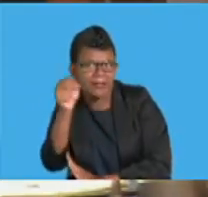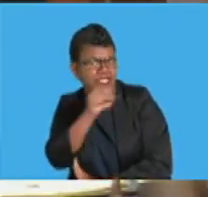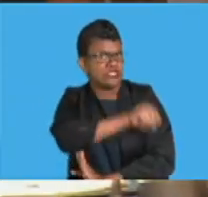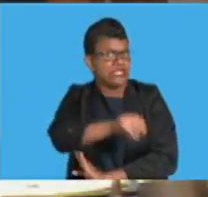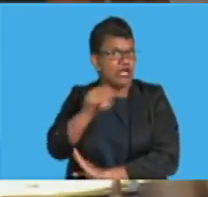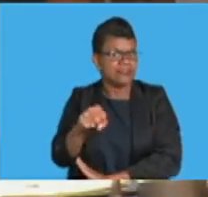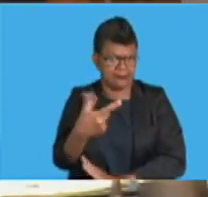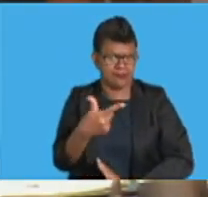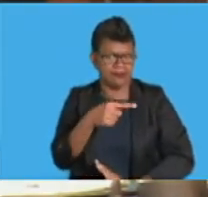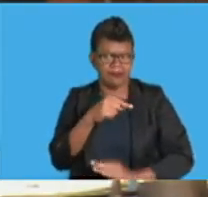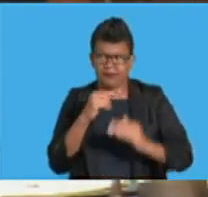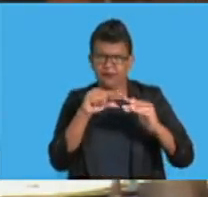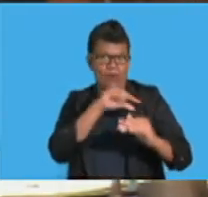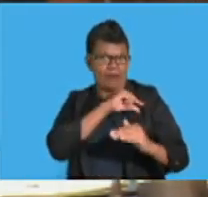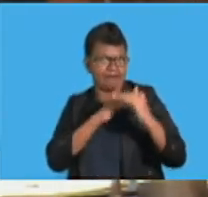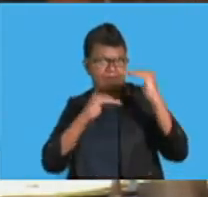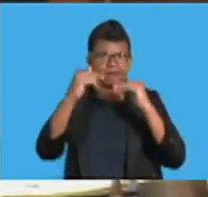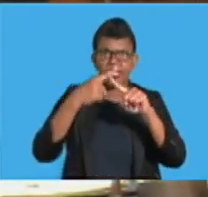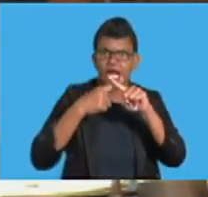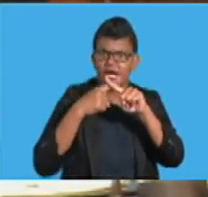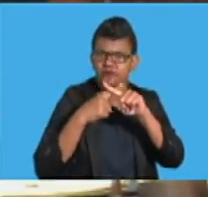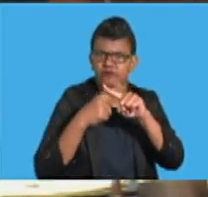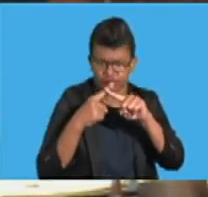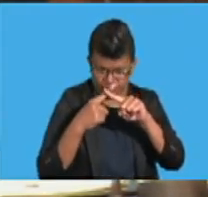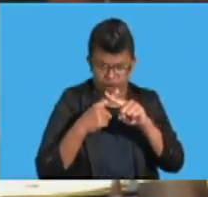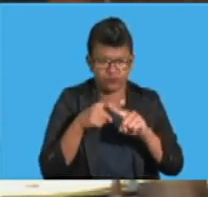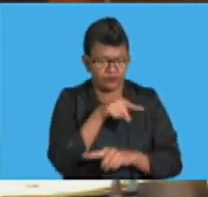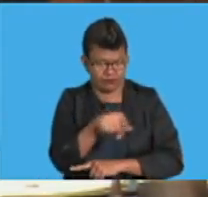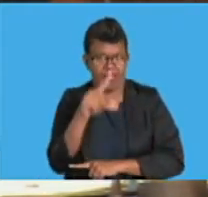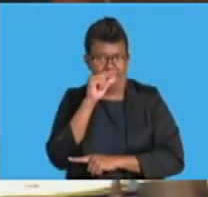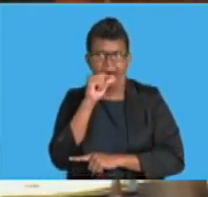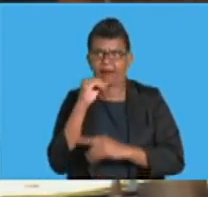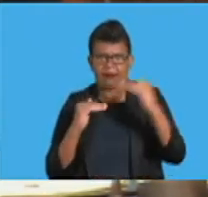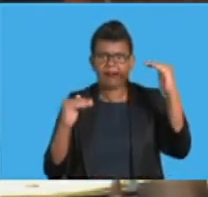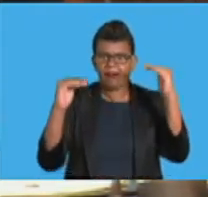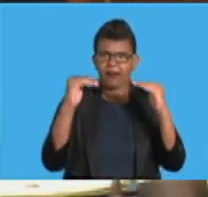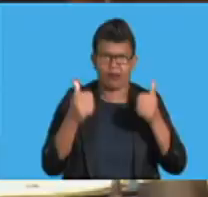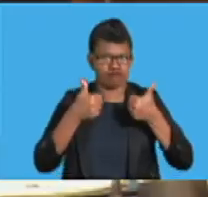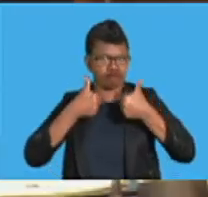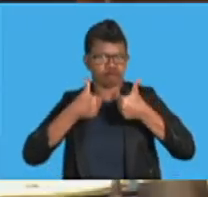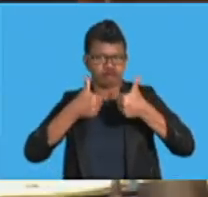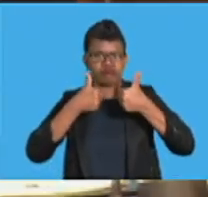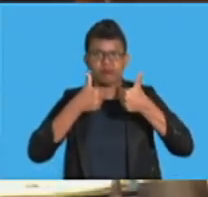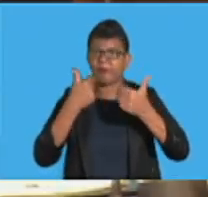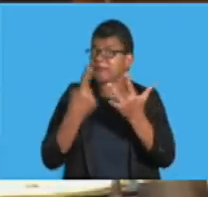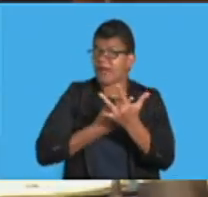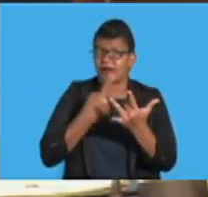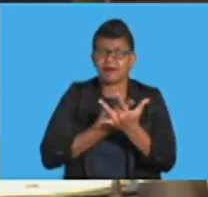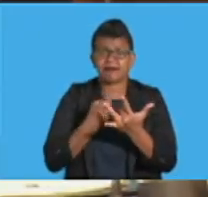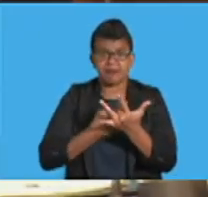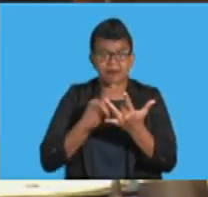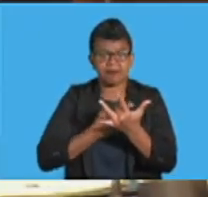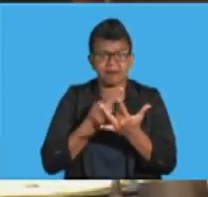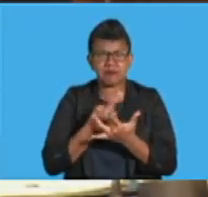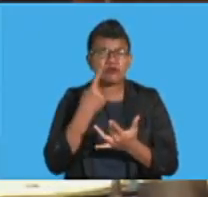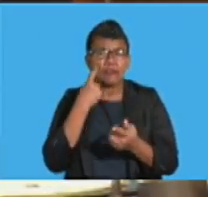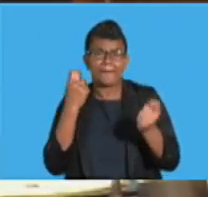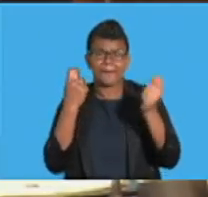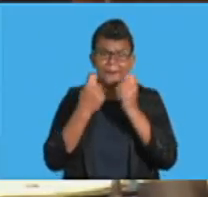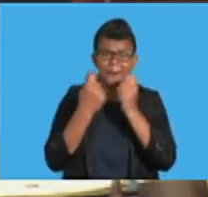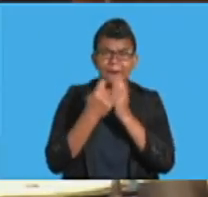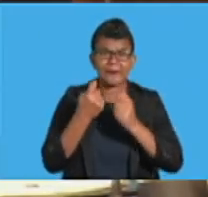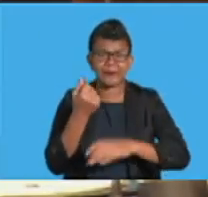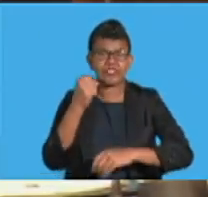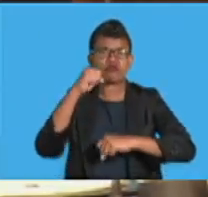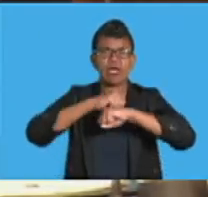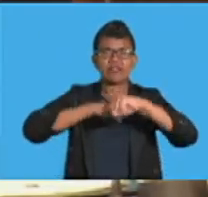of the government and the ministry. And obviously, another priority for the ministry is the ongoing restructure and the